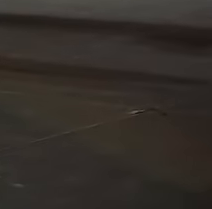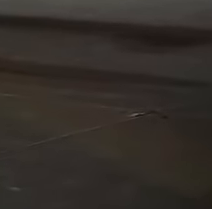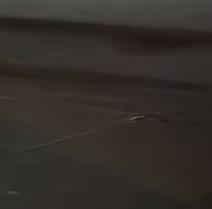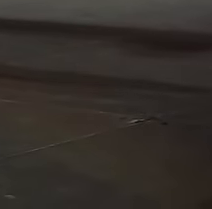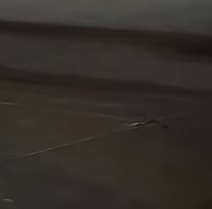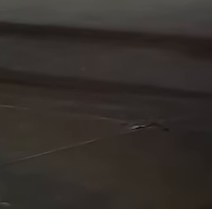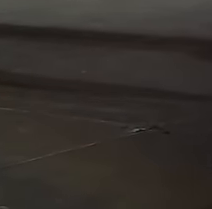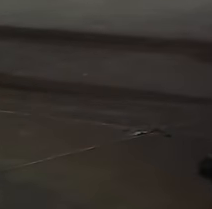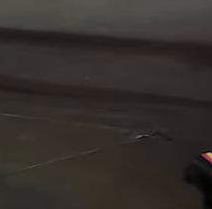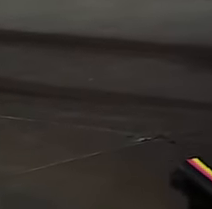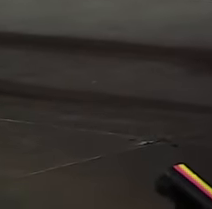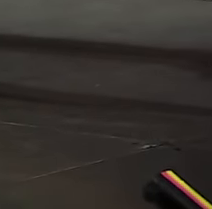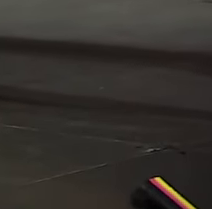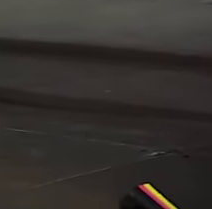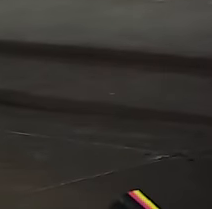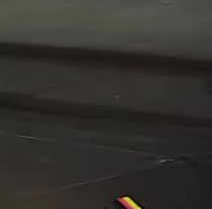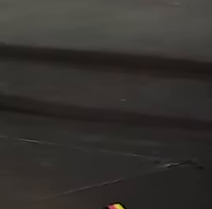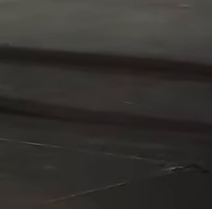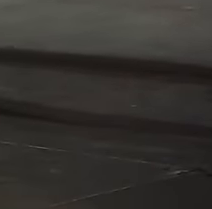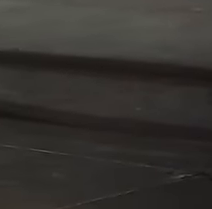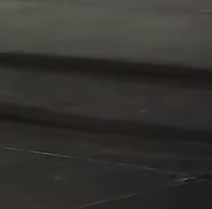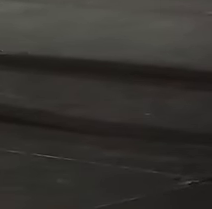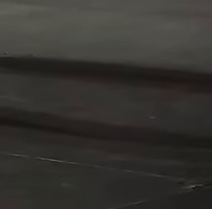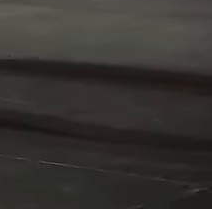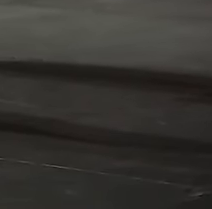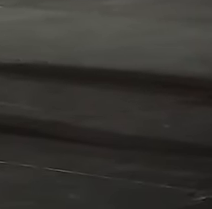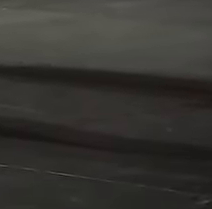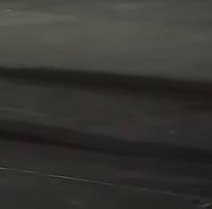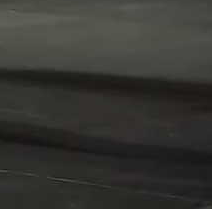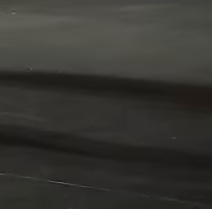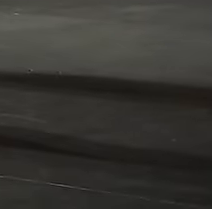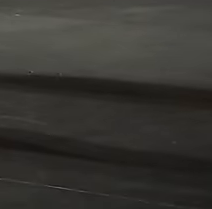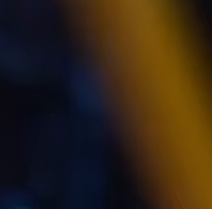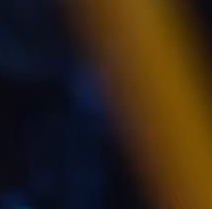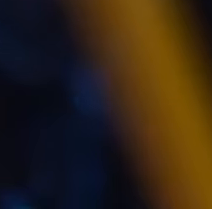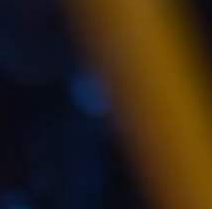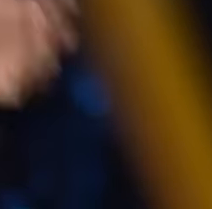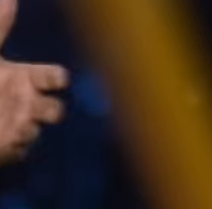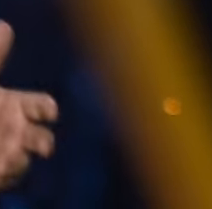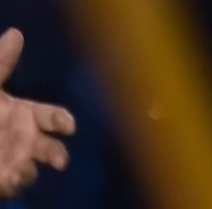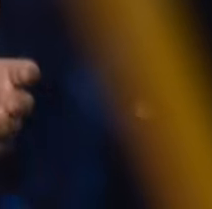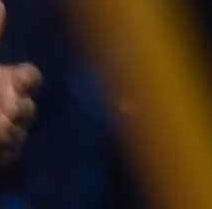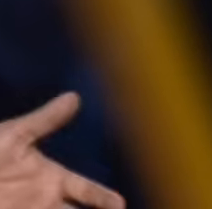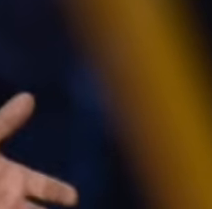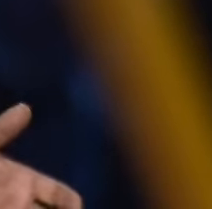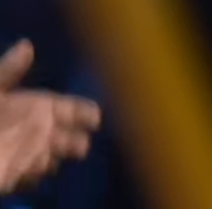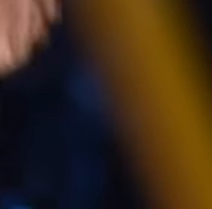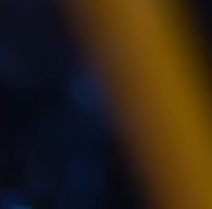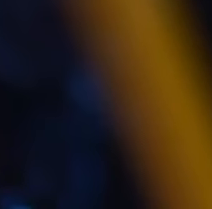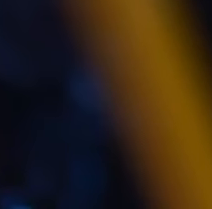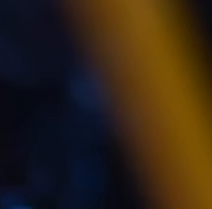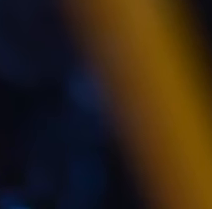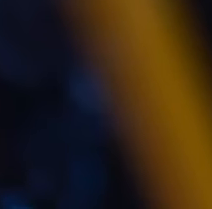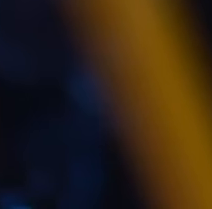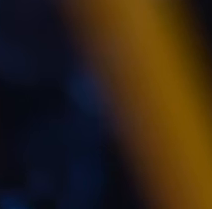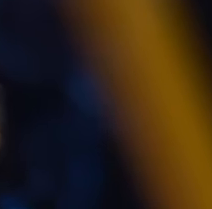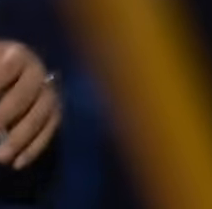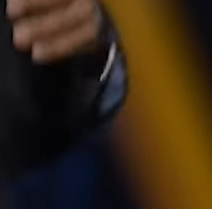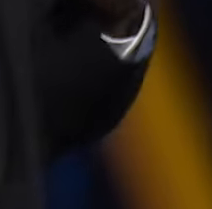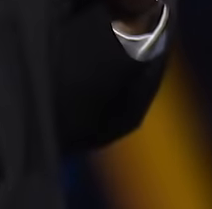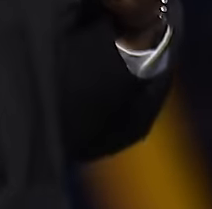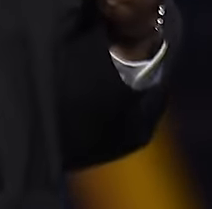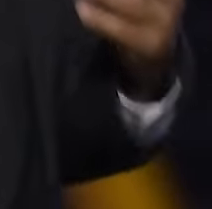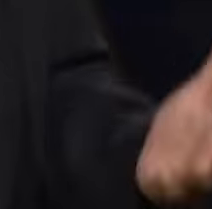para edificar no solo los jóvenes en este tiempo, pero también la iglesia. Y pudimos ver el poder de Dios manifestarse. Throughout the panels